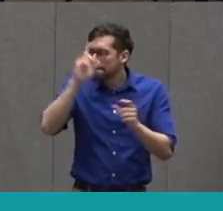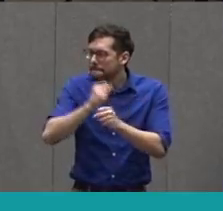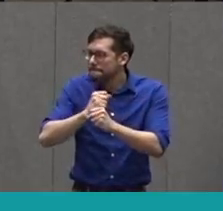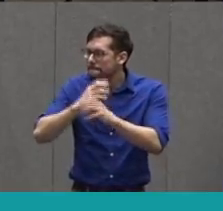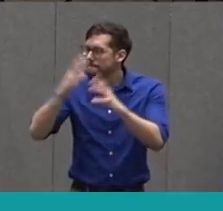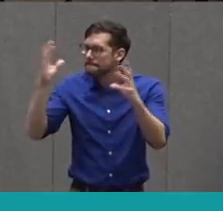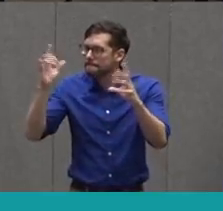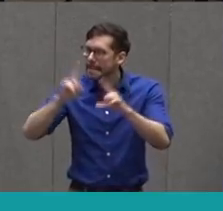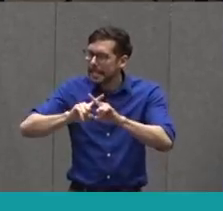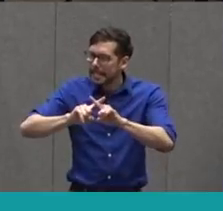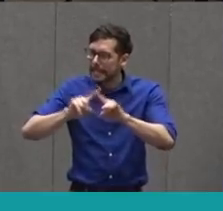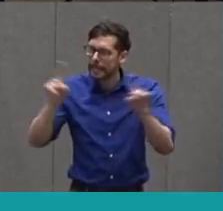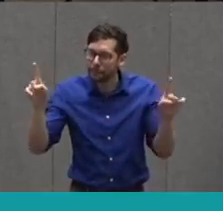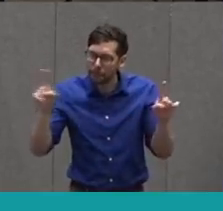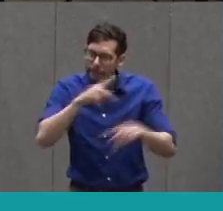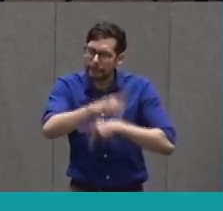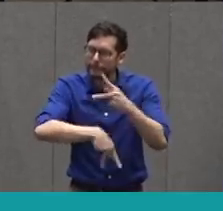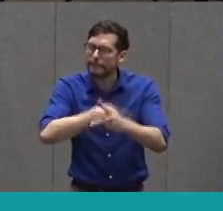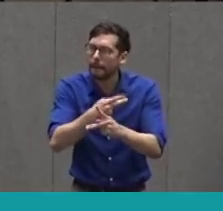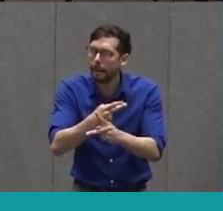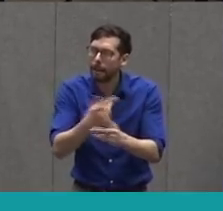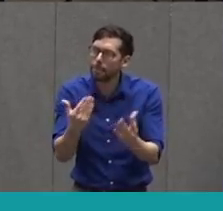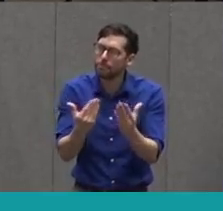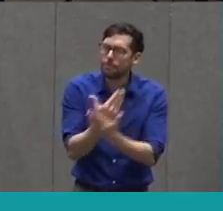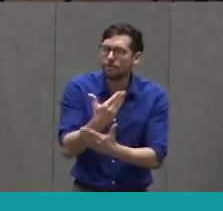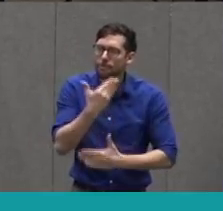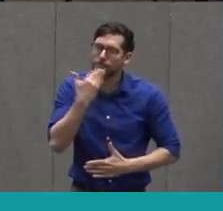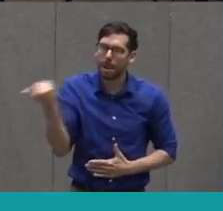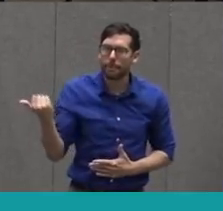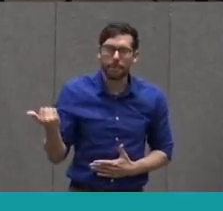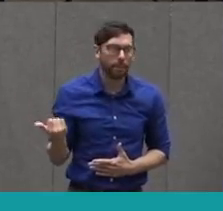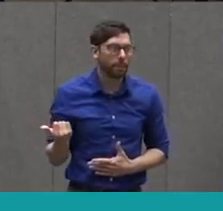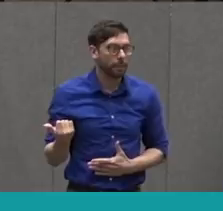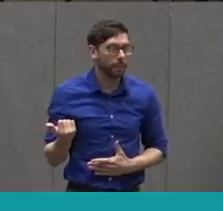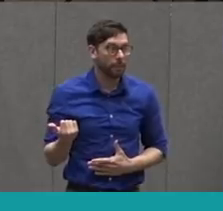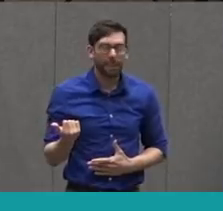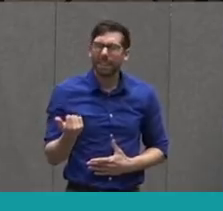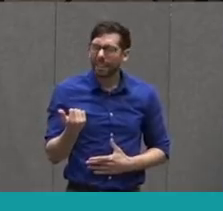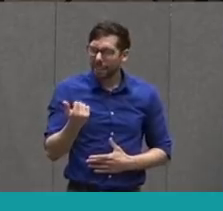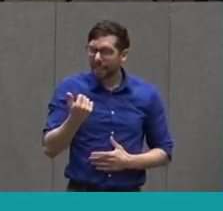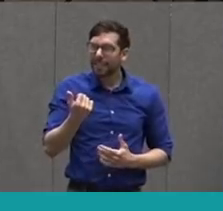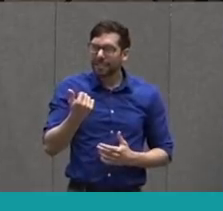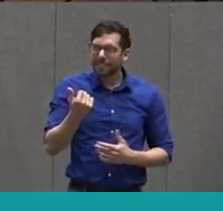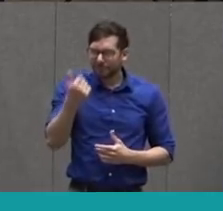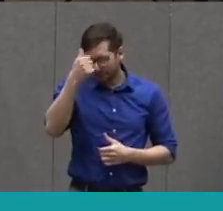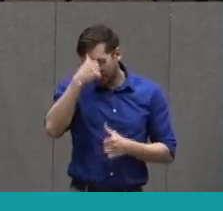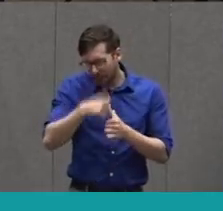better. Like this example, where someone noticed